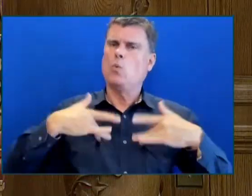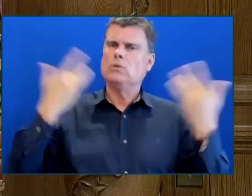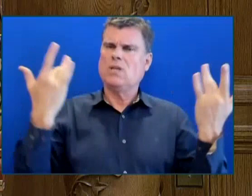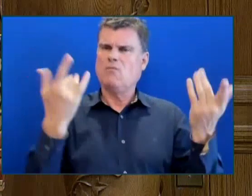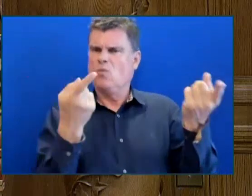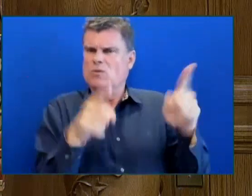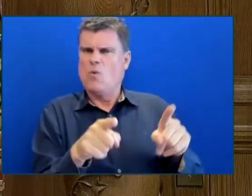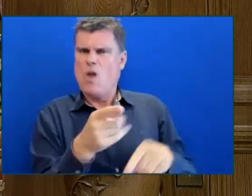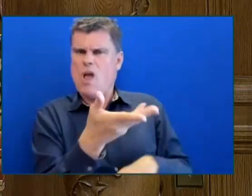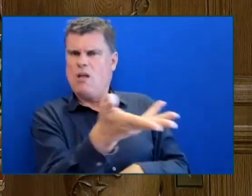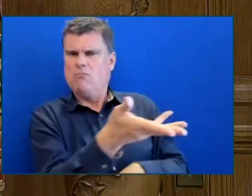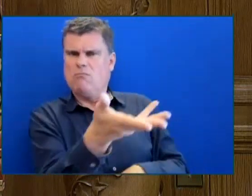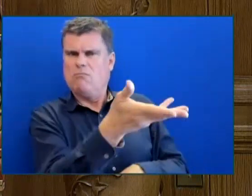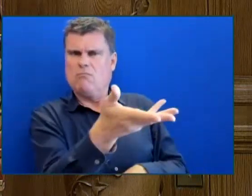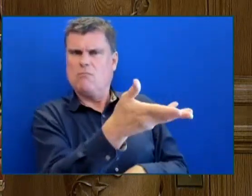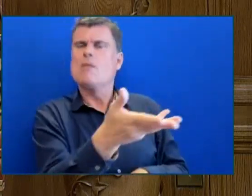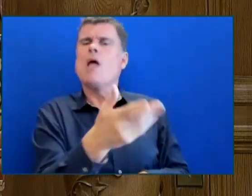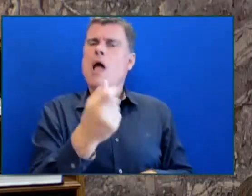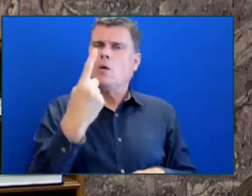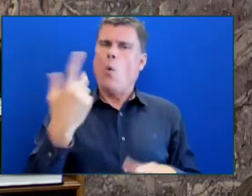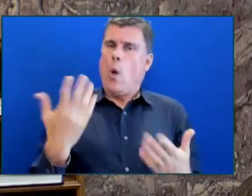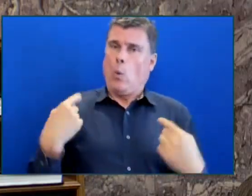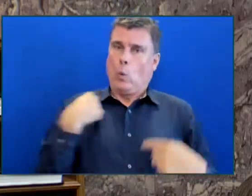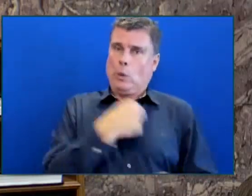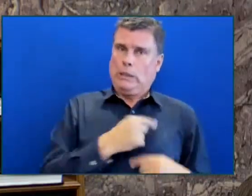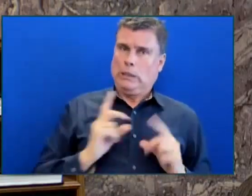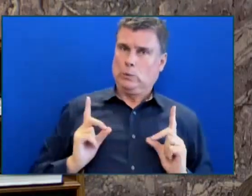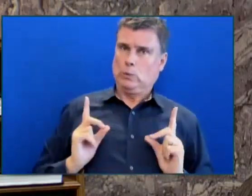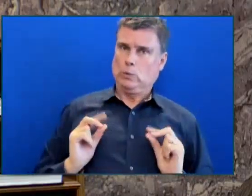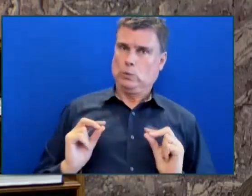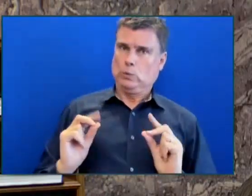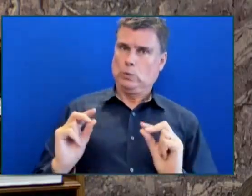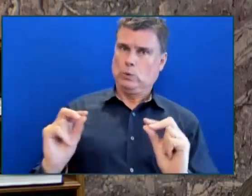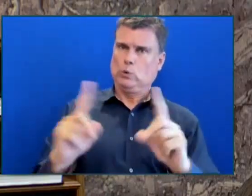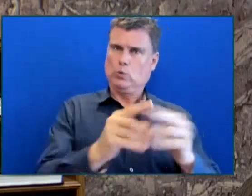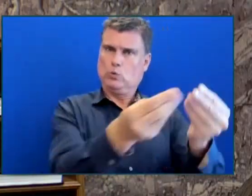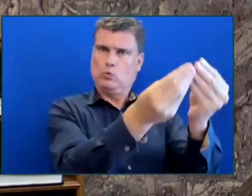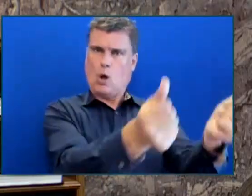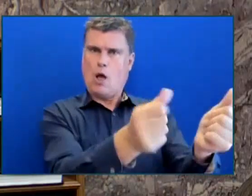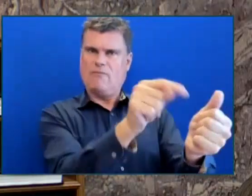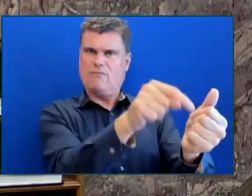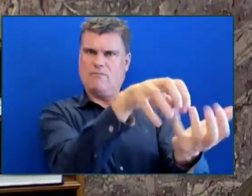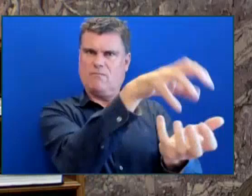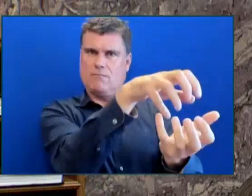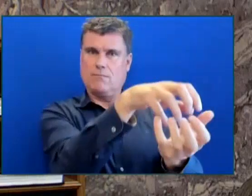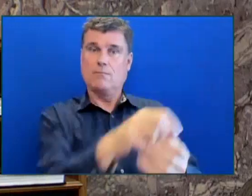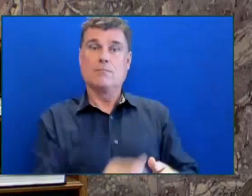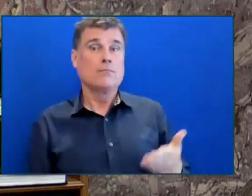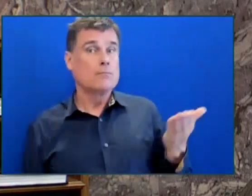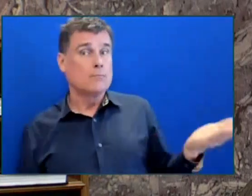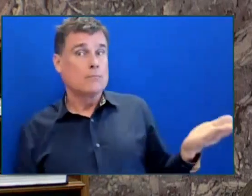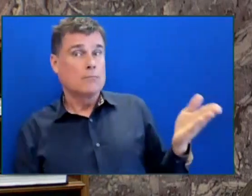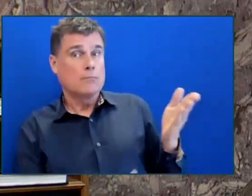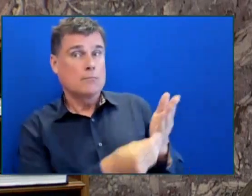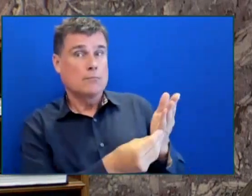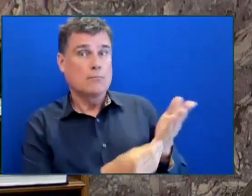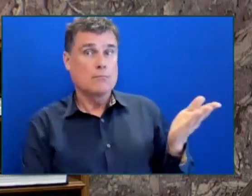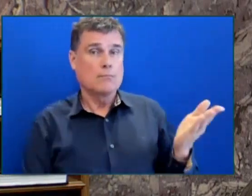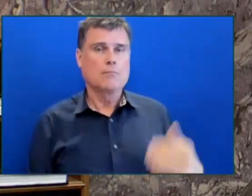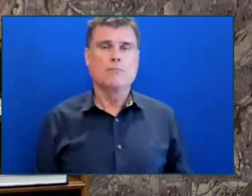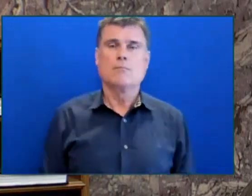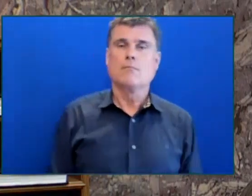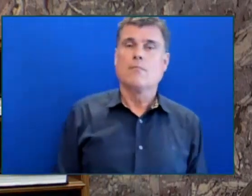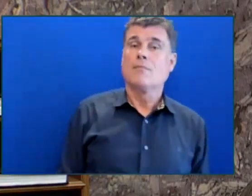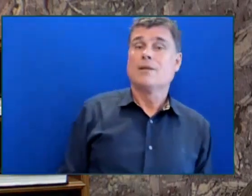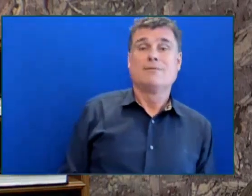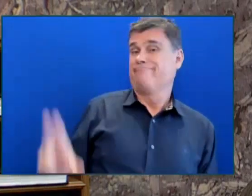Leader of the Official Opposition, supplemental. Well, thank you, Mr. Speaker, through to the Premier. Well, the problem is, Premier, nobody believes that explanation. The fact of the matter